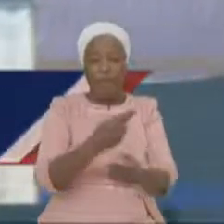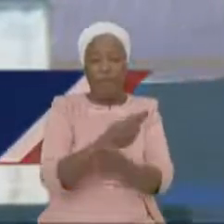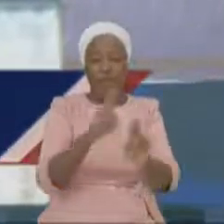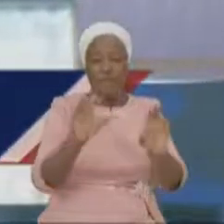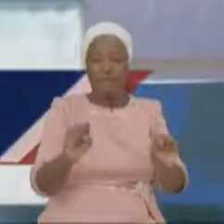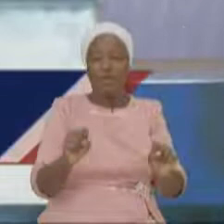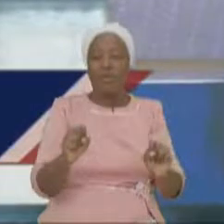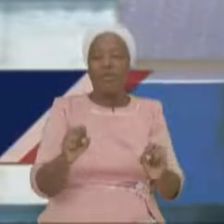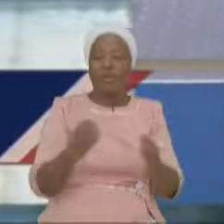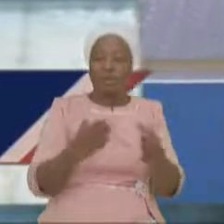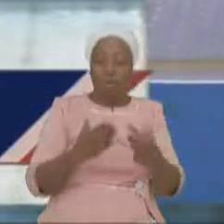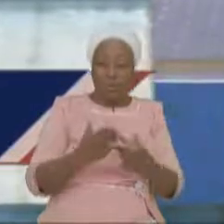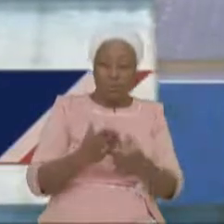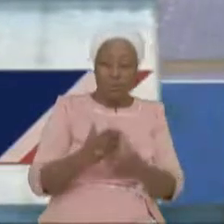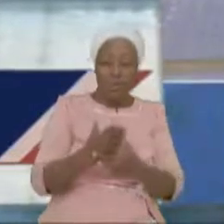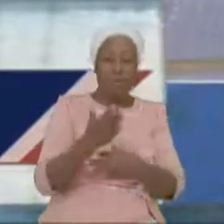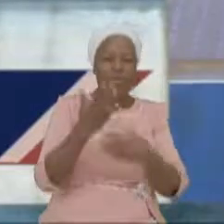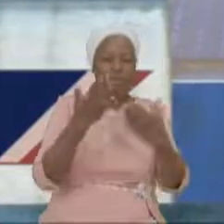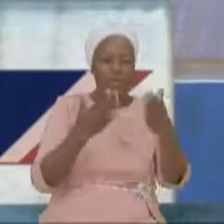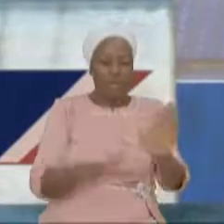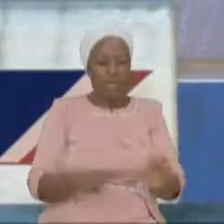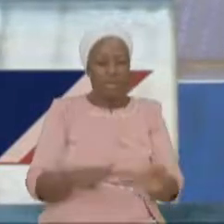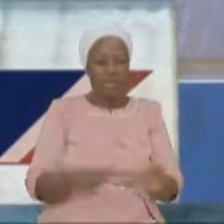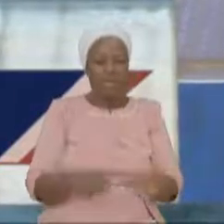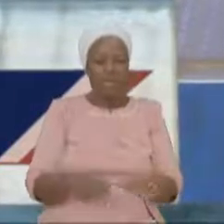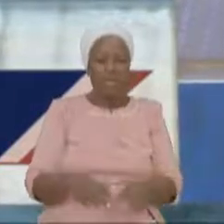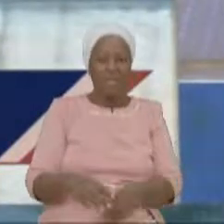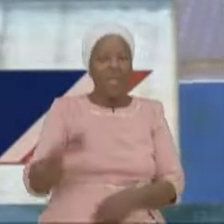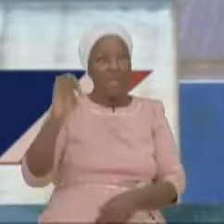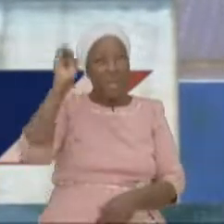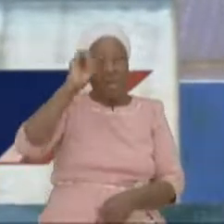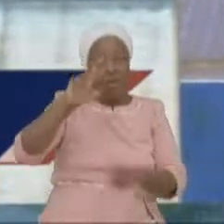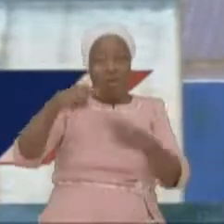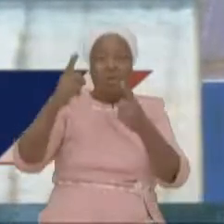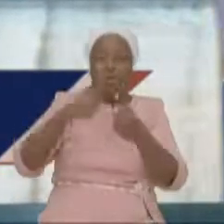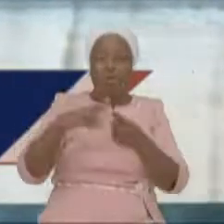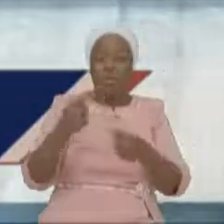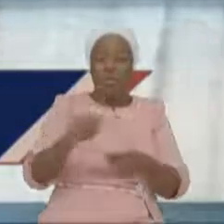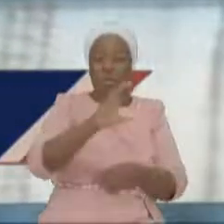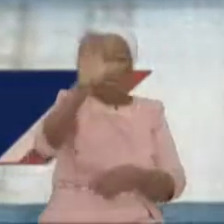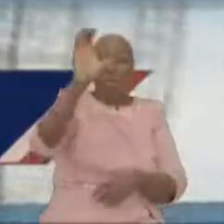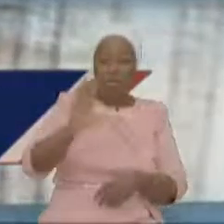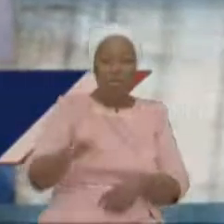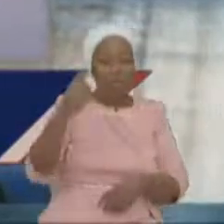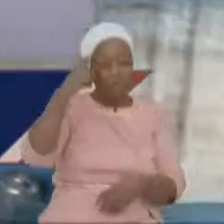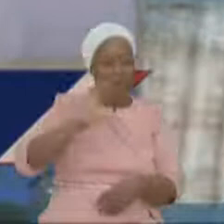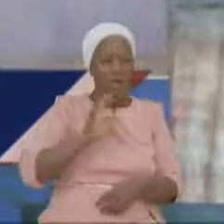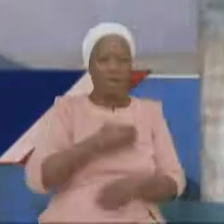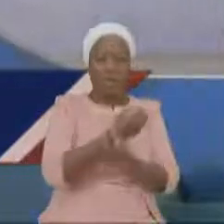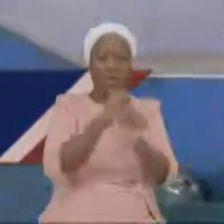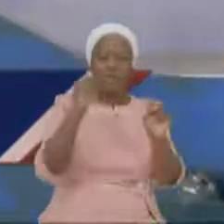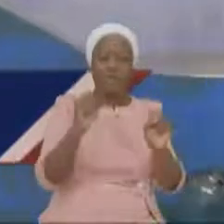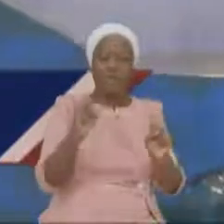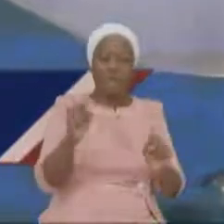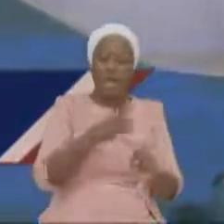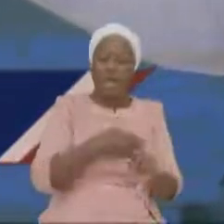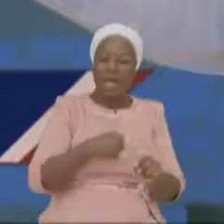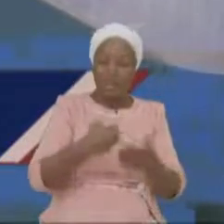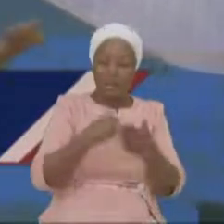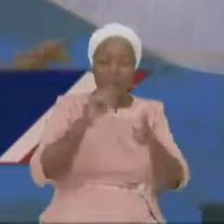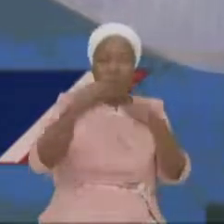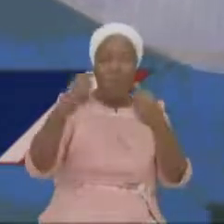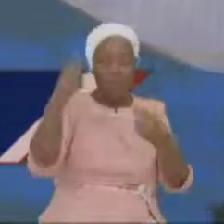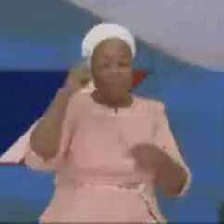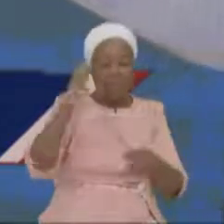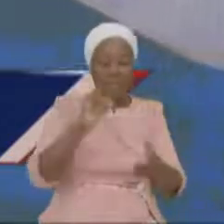He went to the cross for our redemption. And before he went for redemption to die for us,